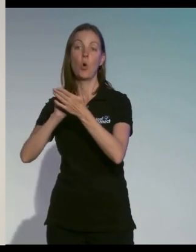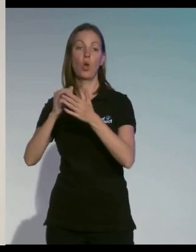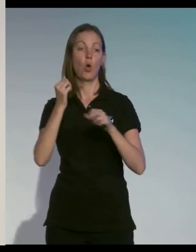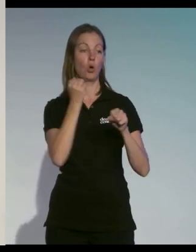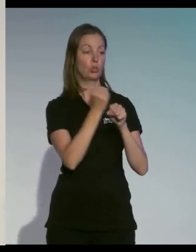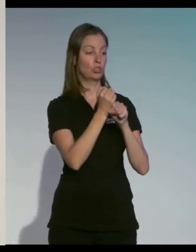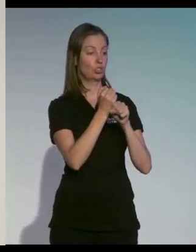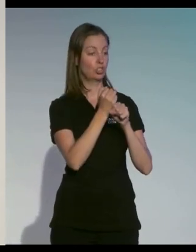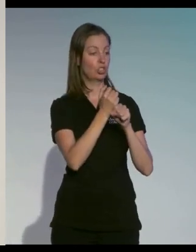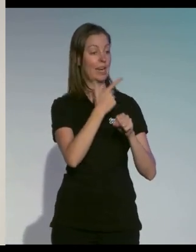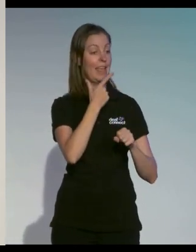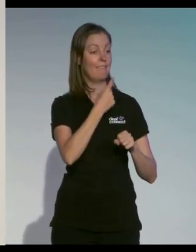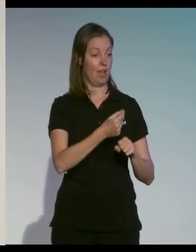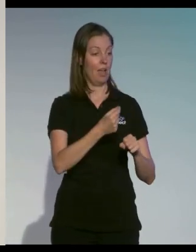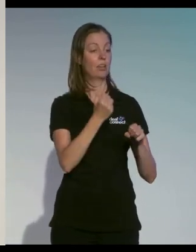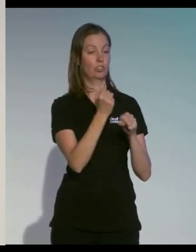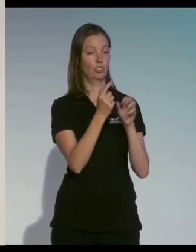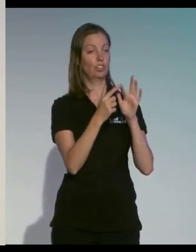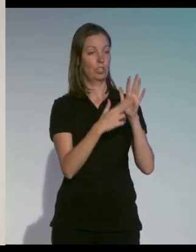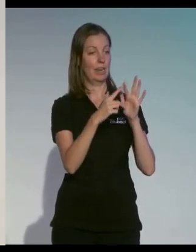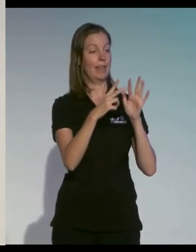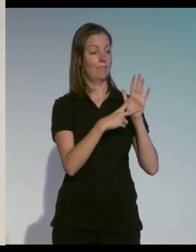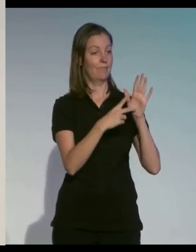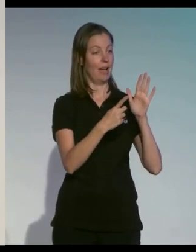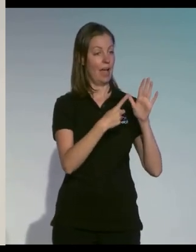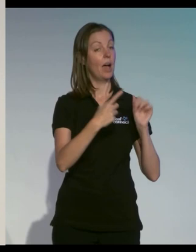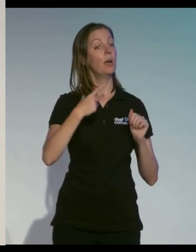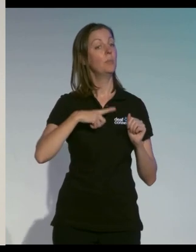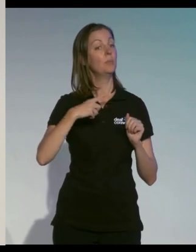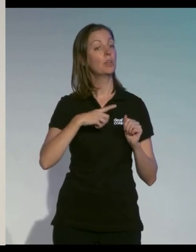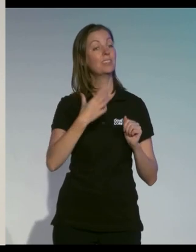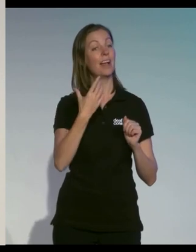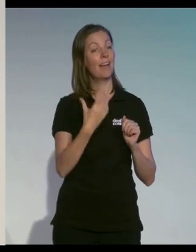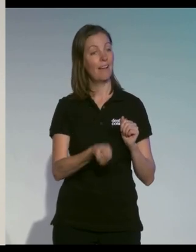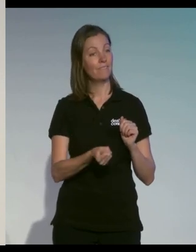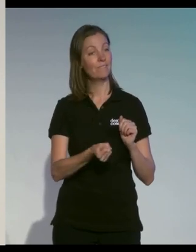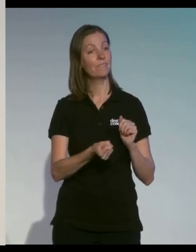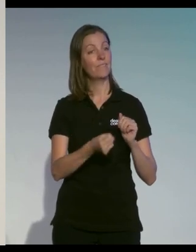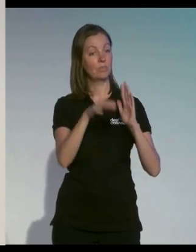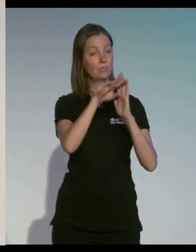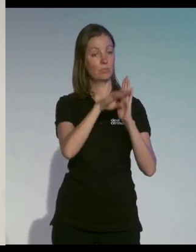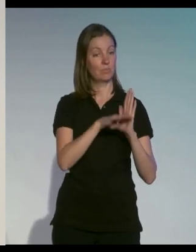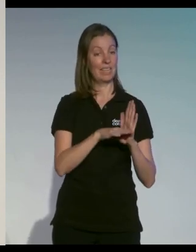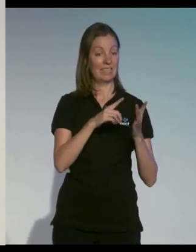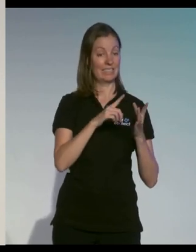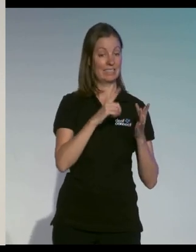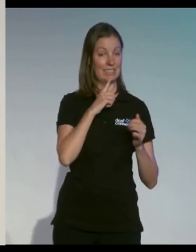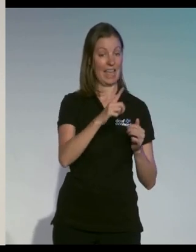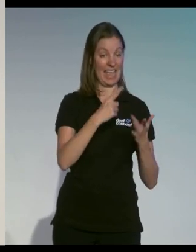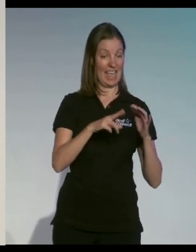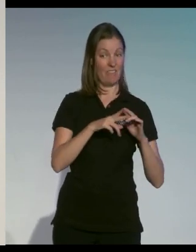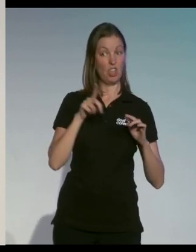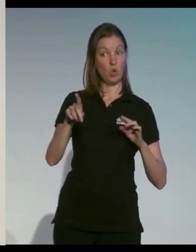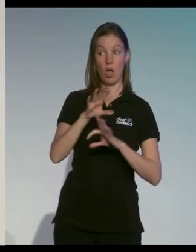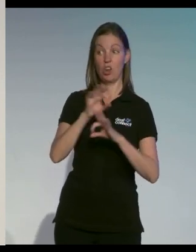because there is a principle in international jurisprudence that if you are not actually being penalised and